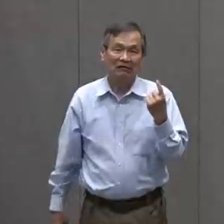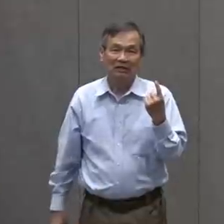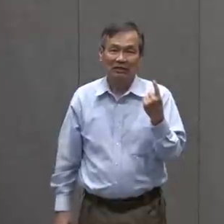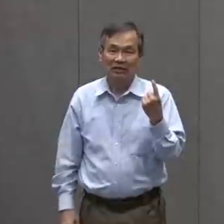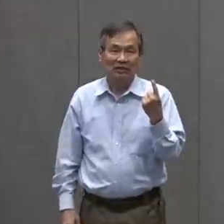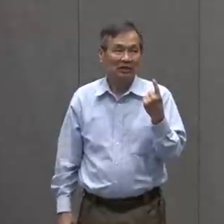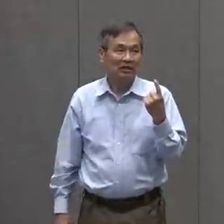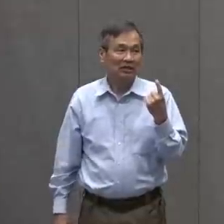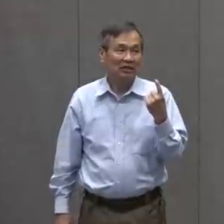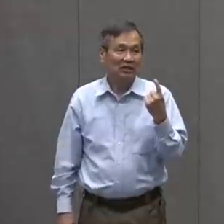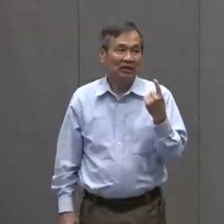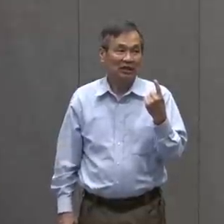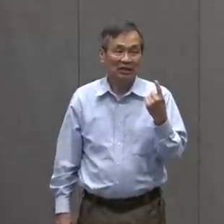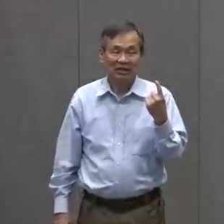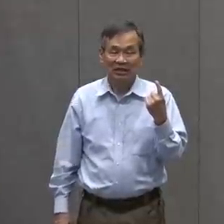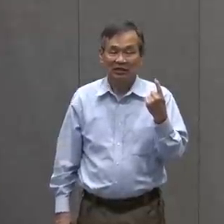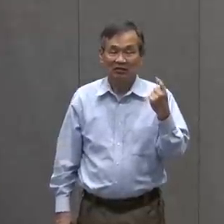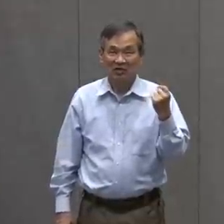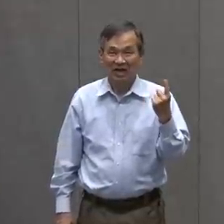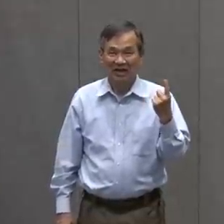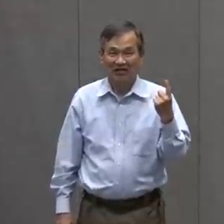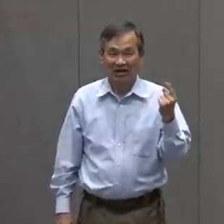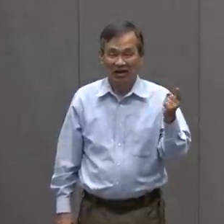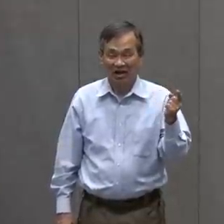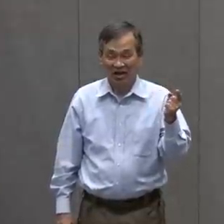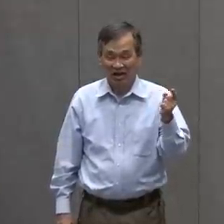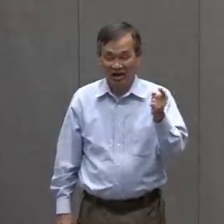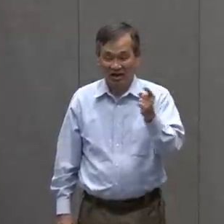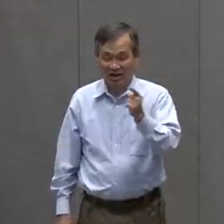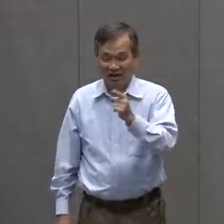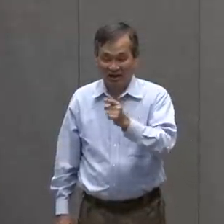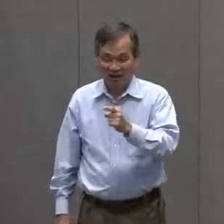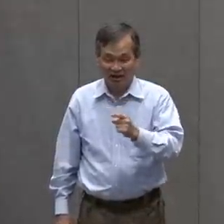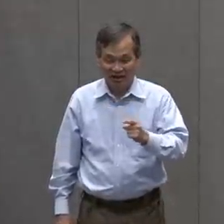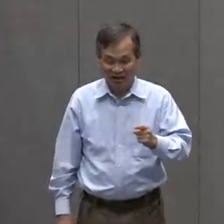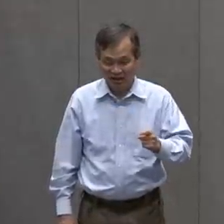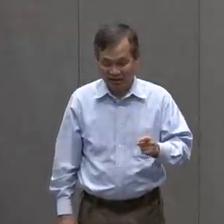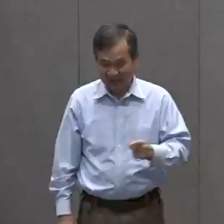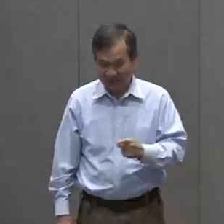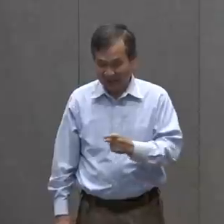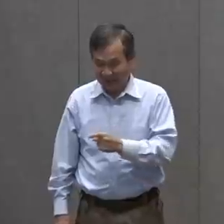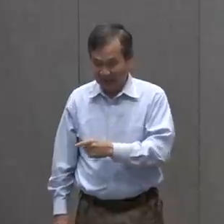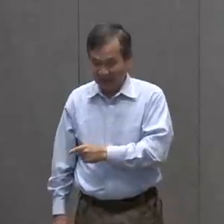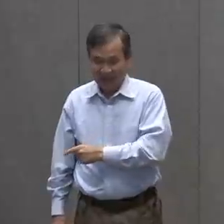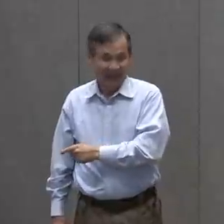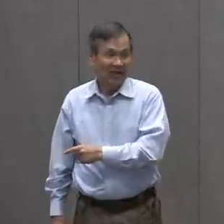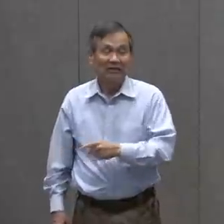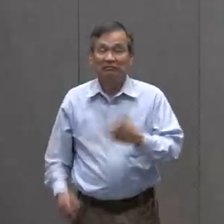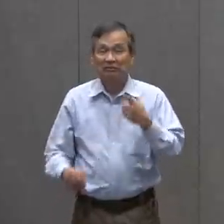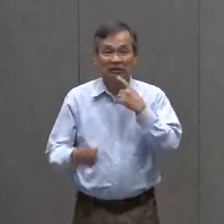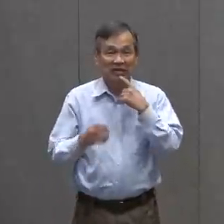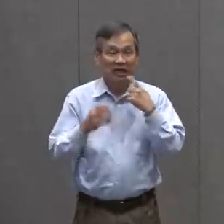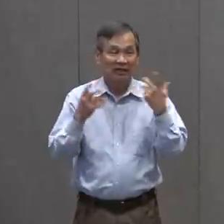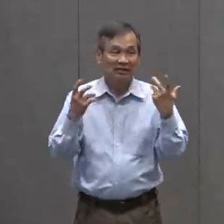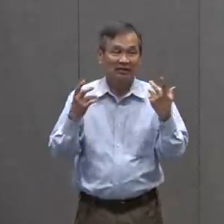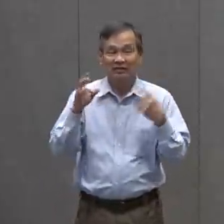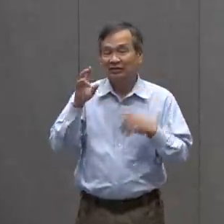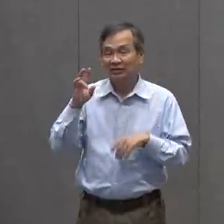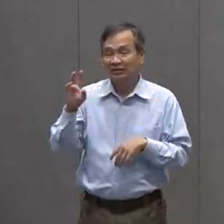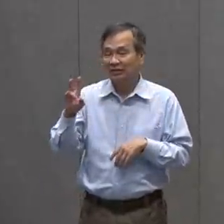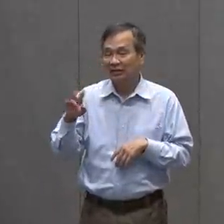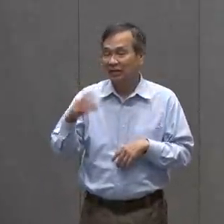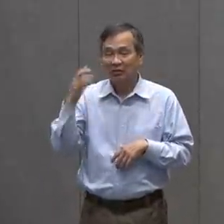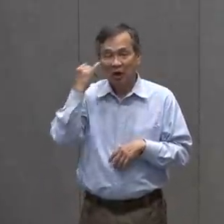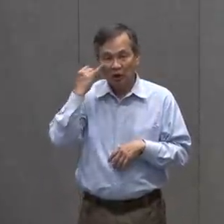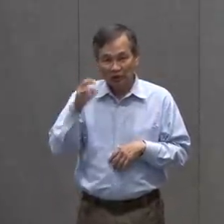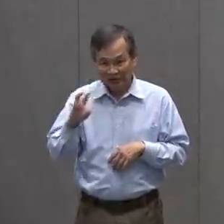I rolled specifically from that count. And so from that count, let's say, from 7, I rolled